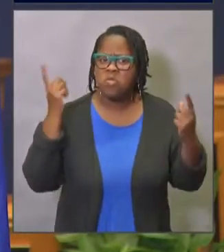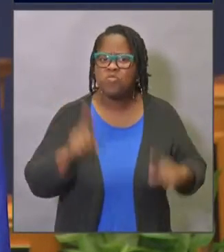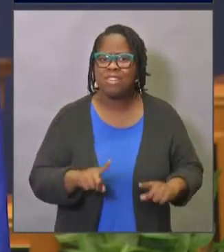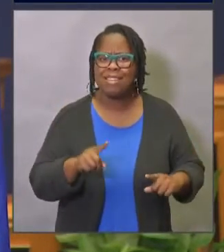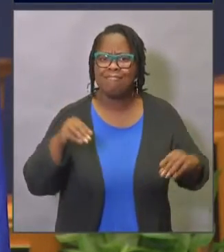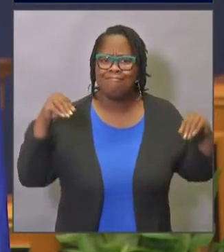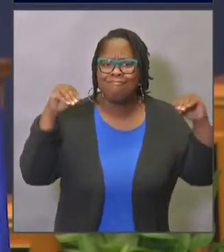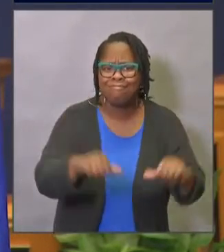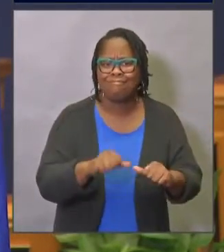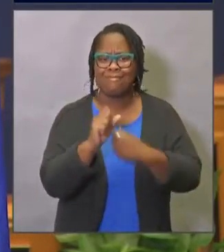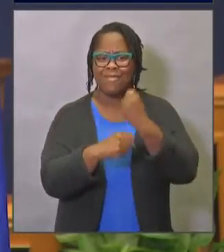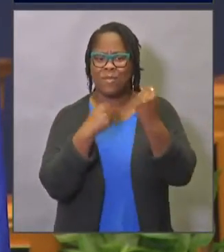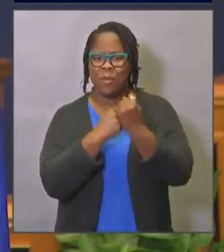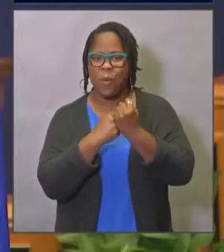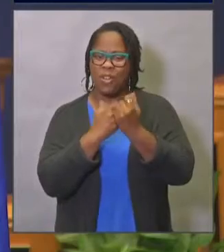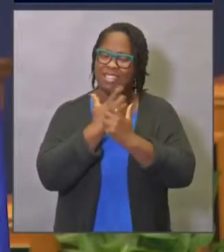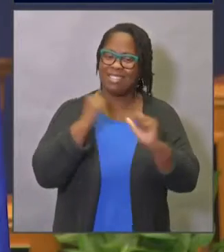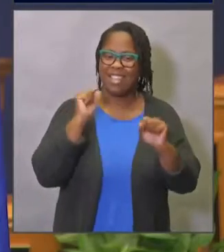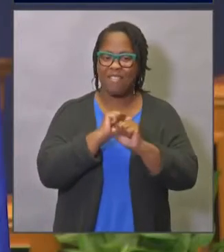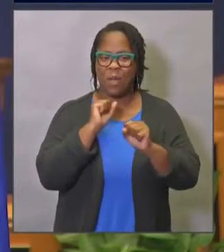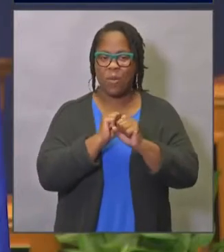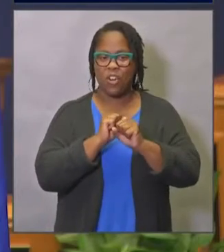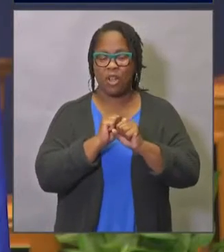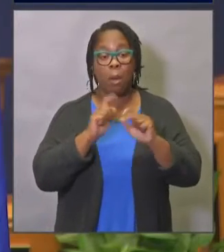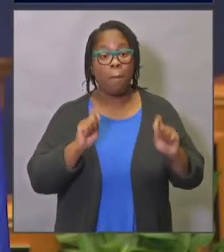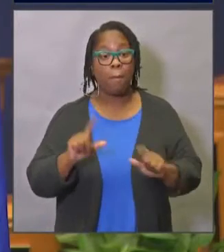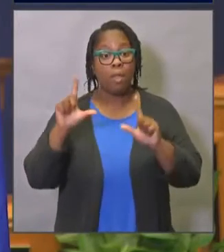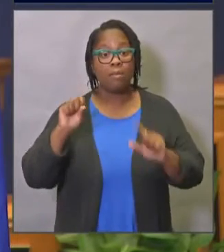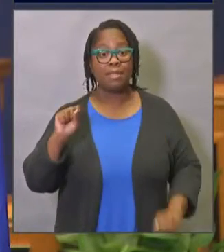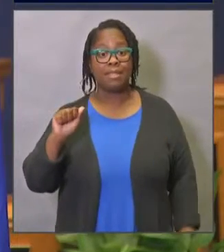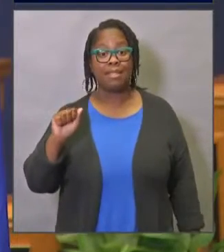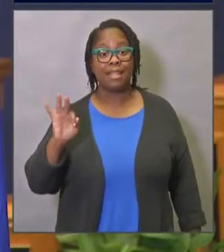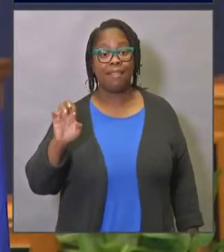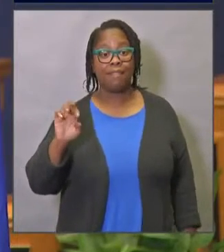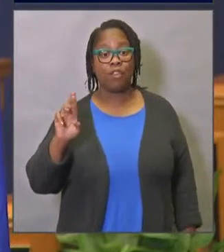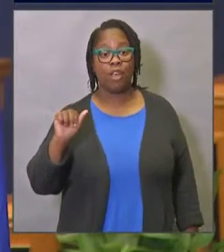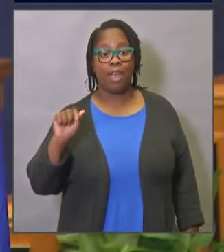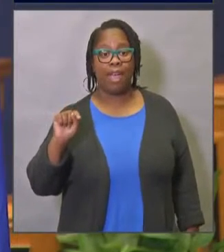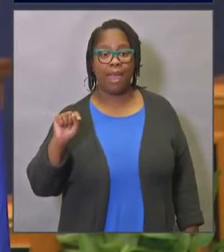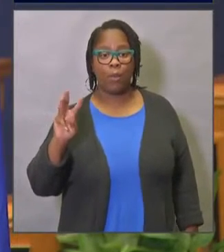at Work campaign. Please visit saferatwork.la or call